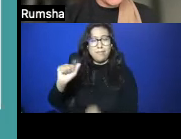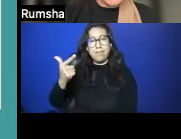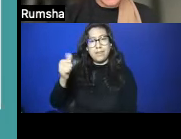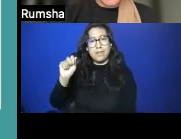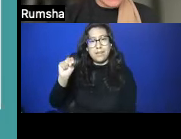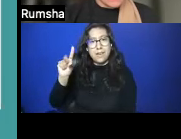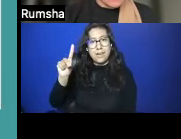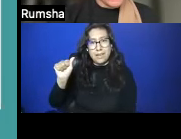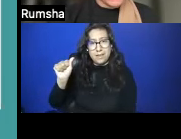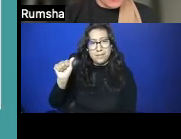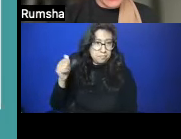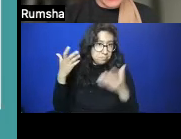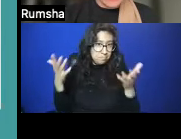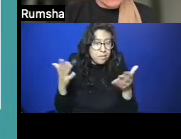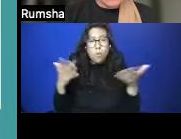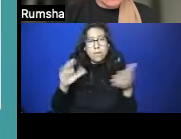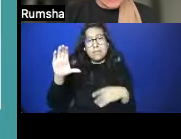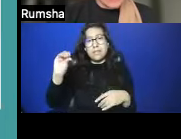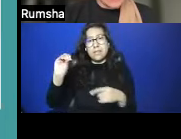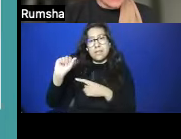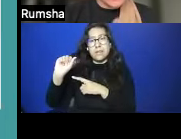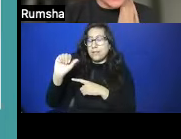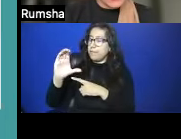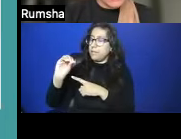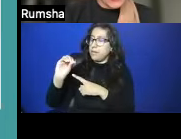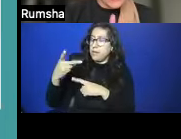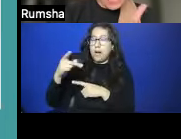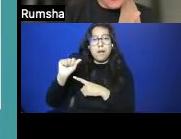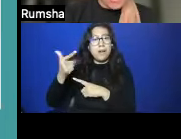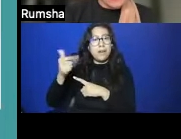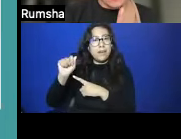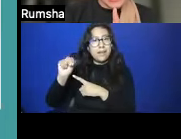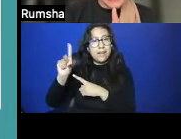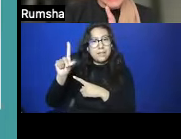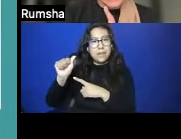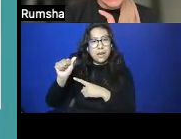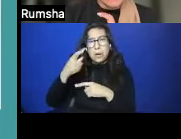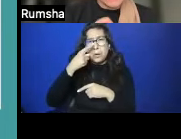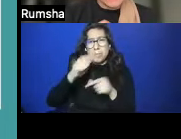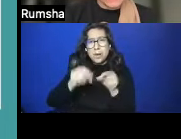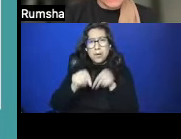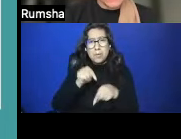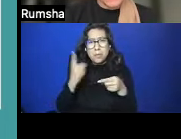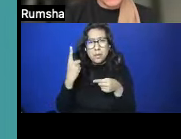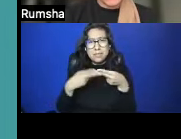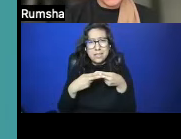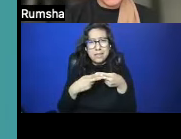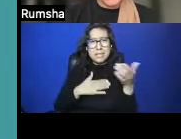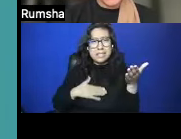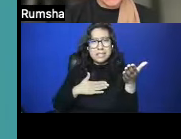So what is Copaganda? I think you have to go back 1, please.